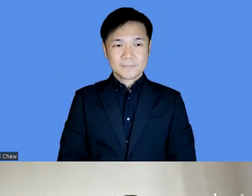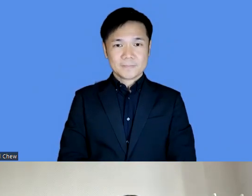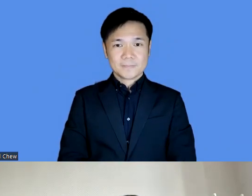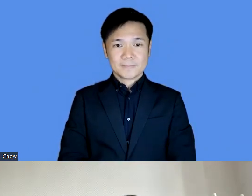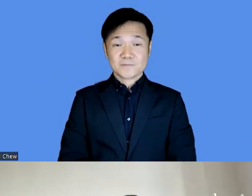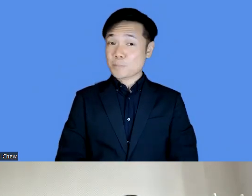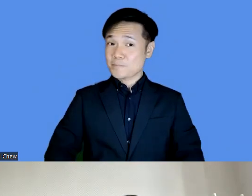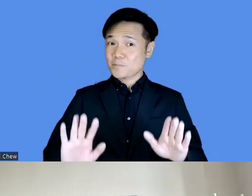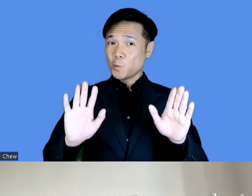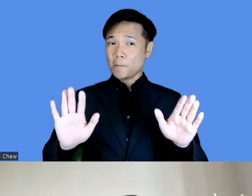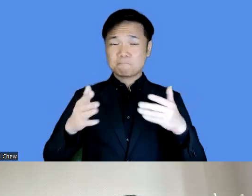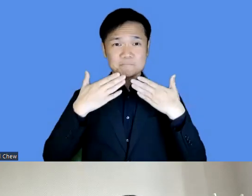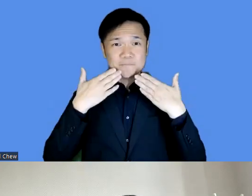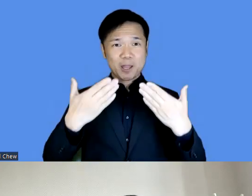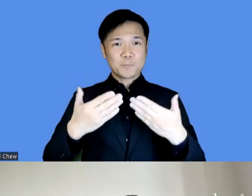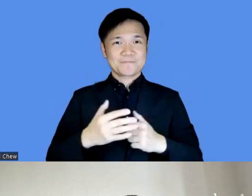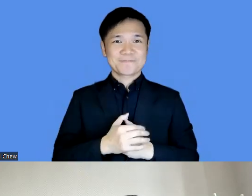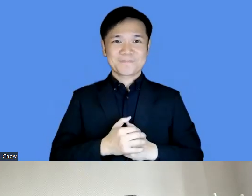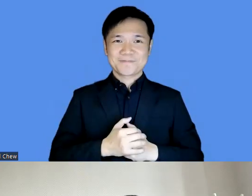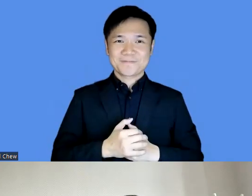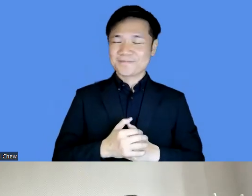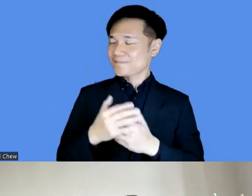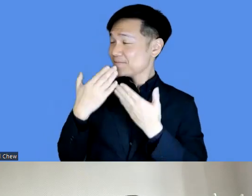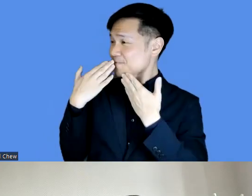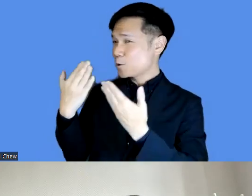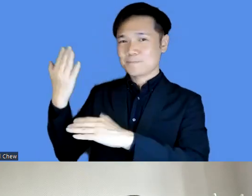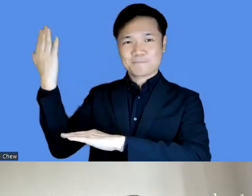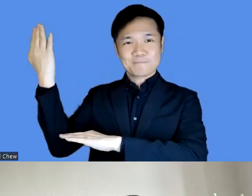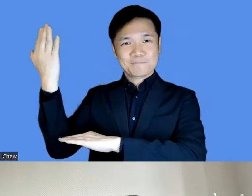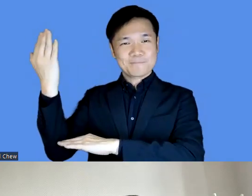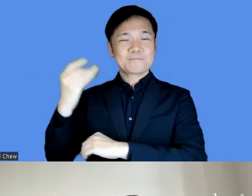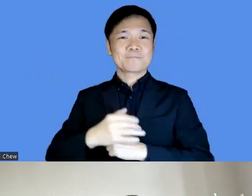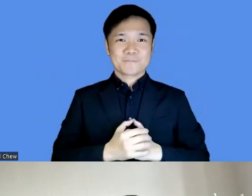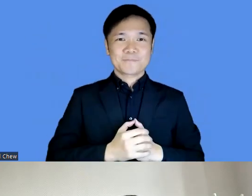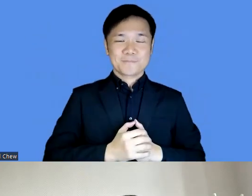Okay, thank you. Thank you for the presentation.